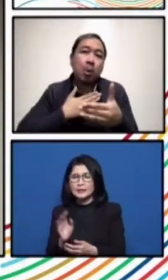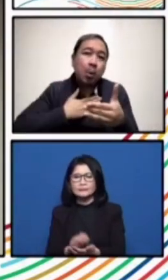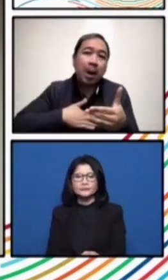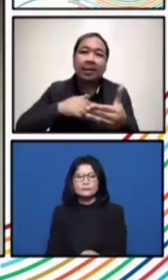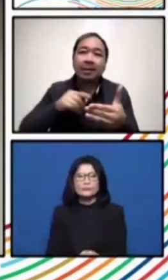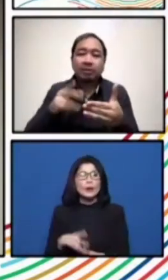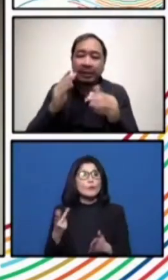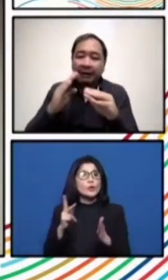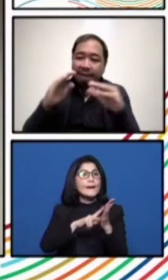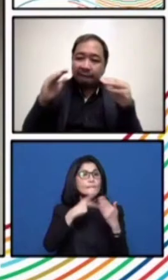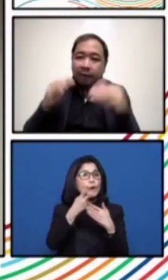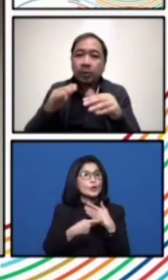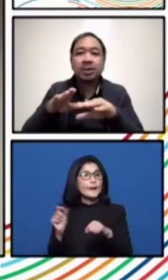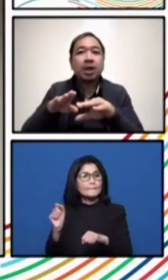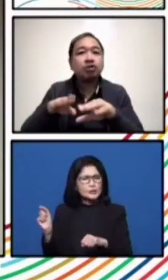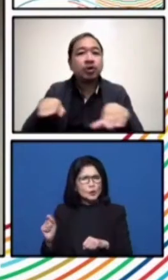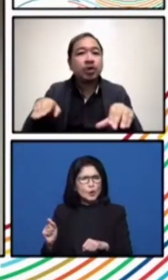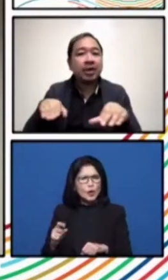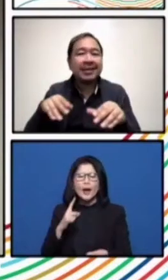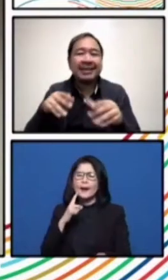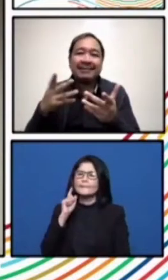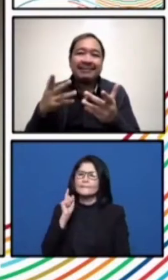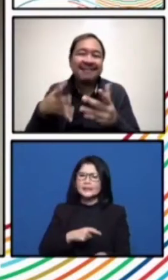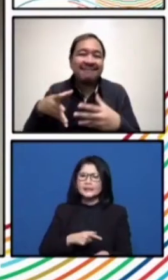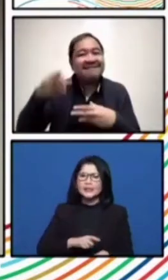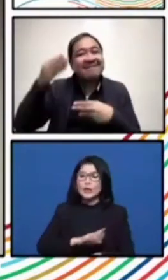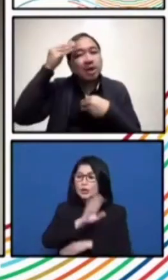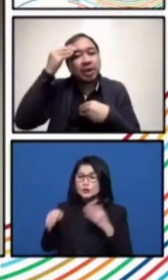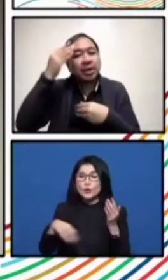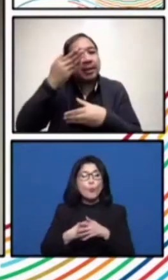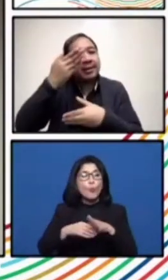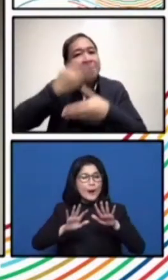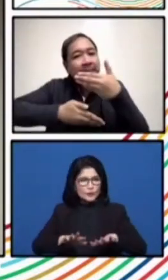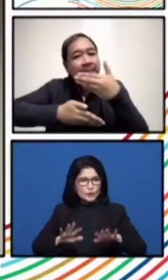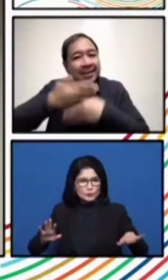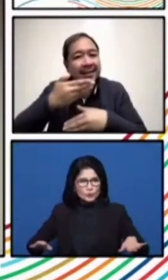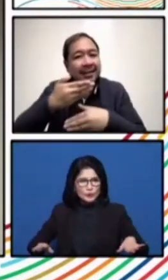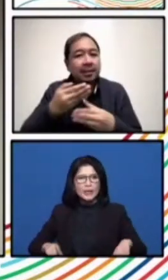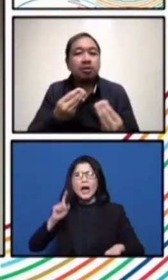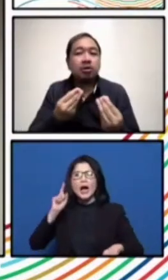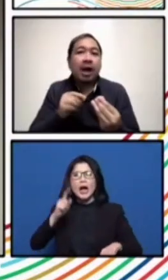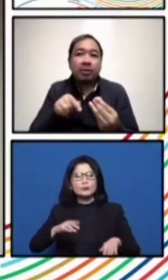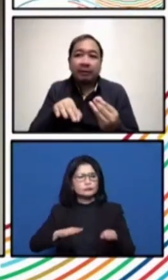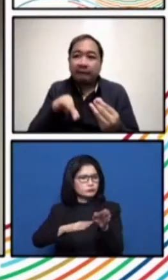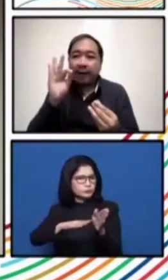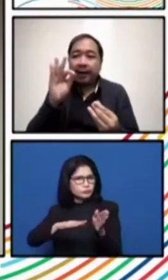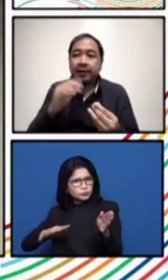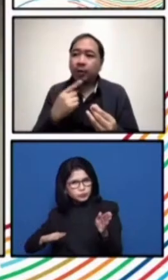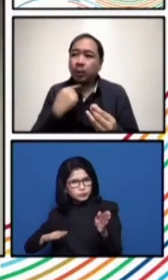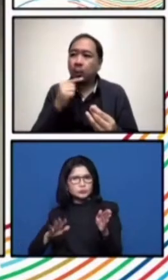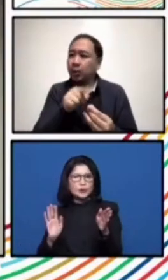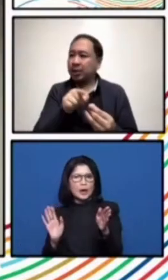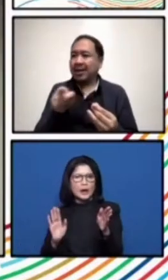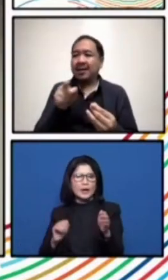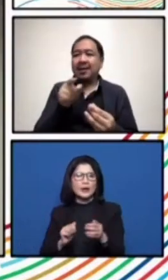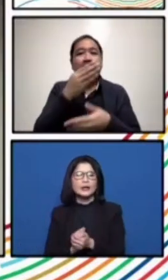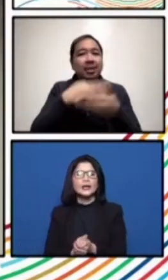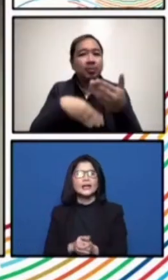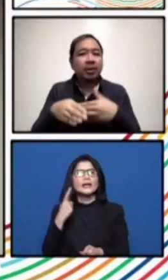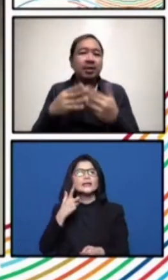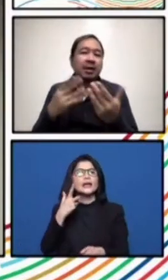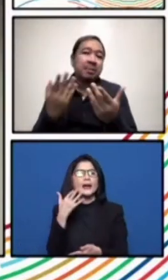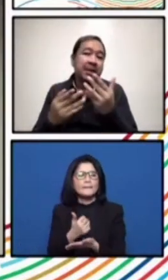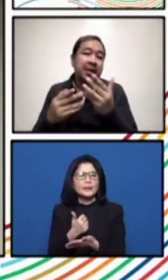learning because you know wants to address their needs so they're quote unquote cut off for determining who has a disability for programmatic